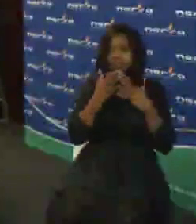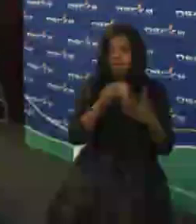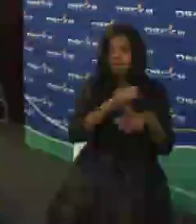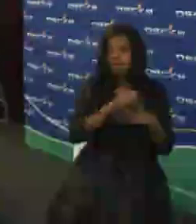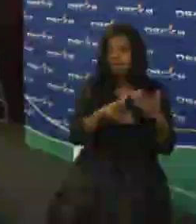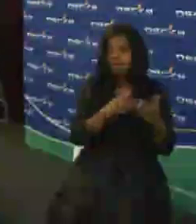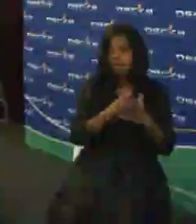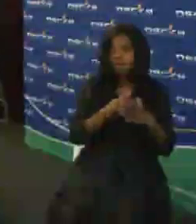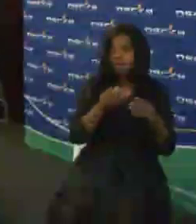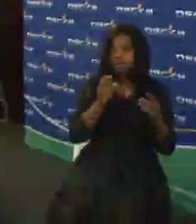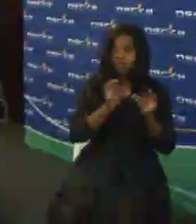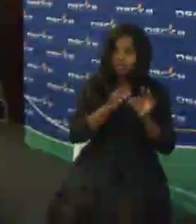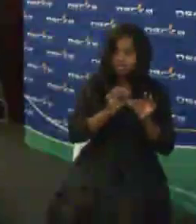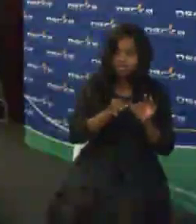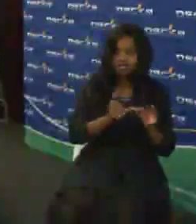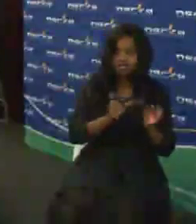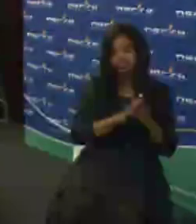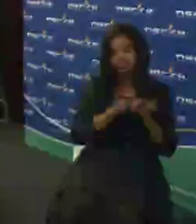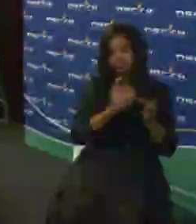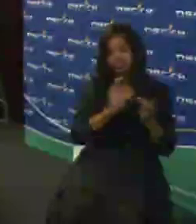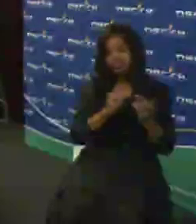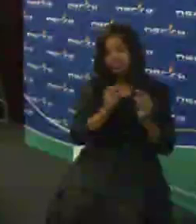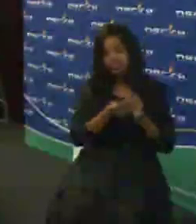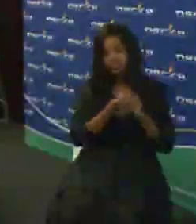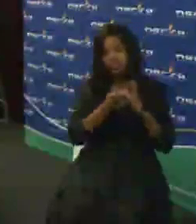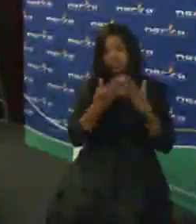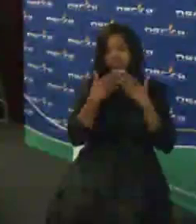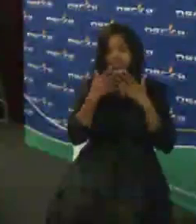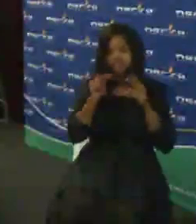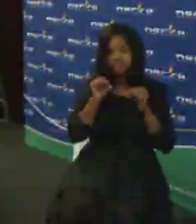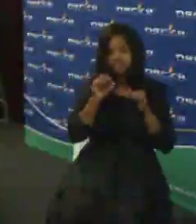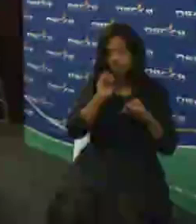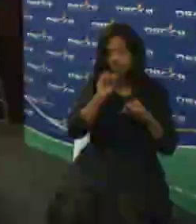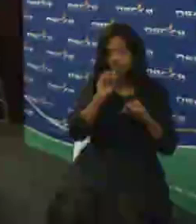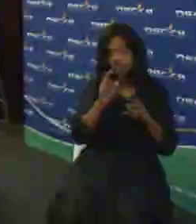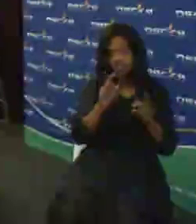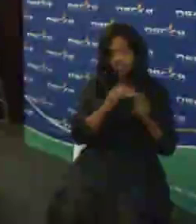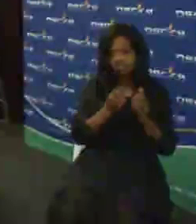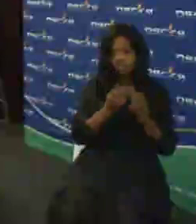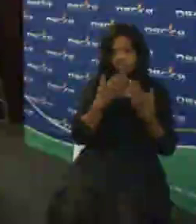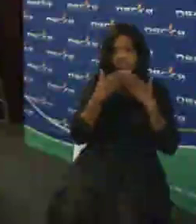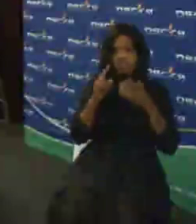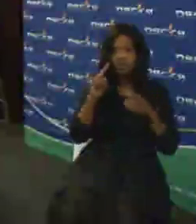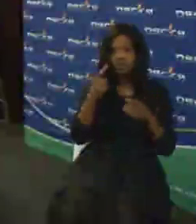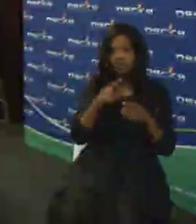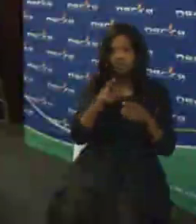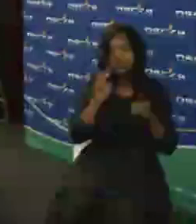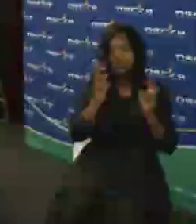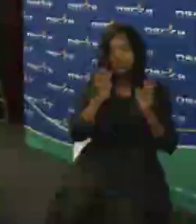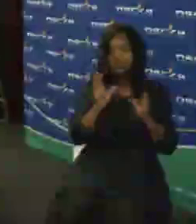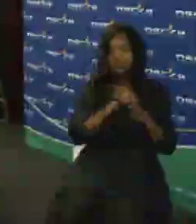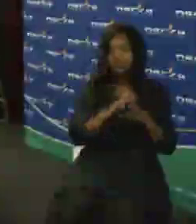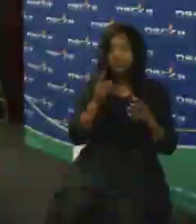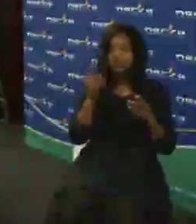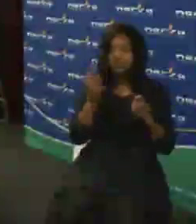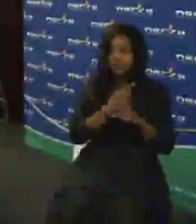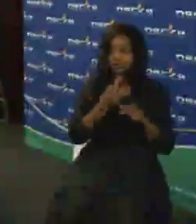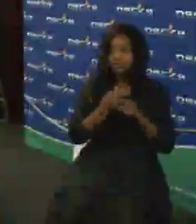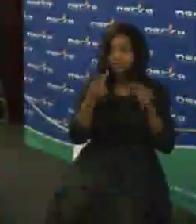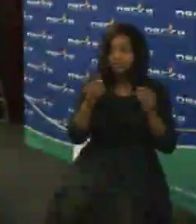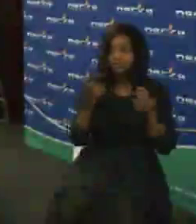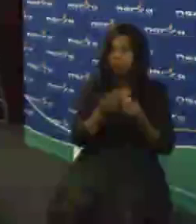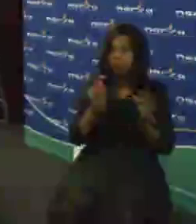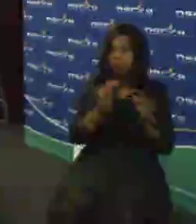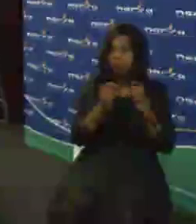our translators, thank the Nersa team, thank ESCOM as well for always coming with your team that